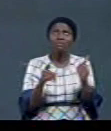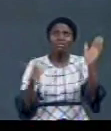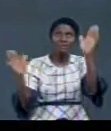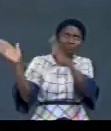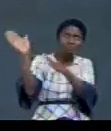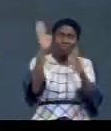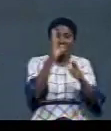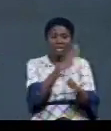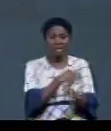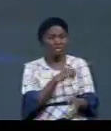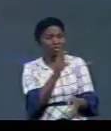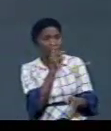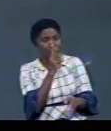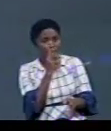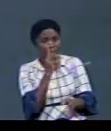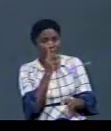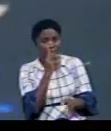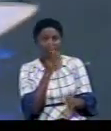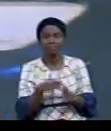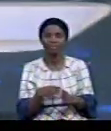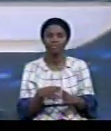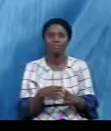and waters. Tell me